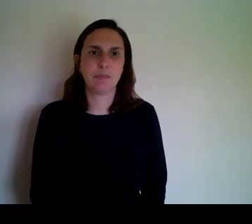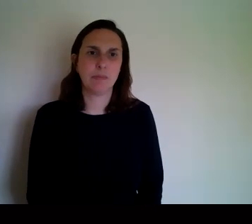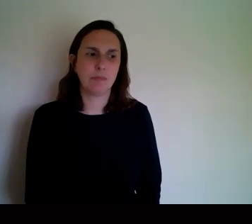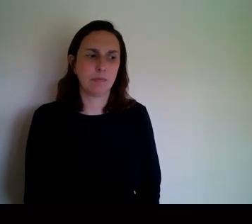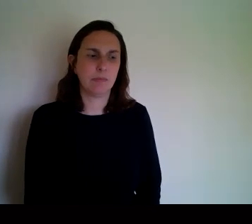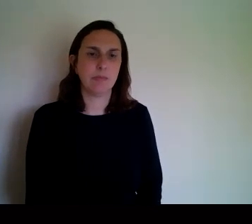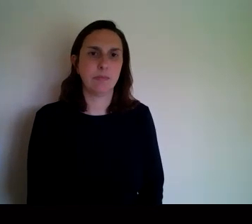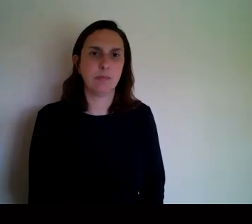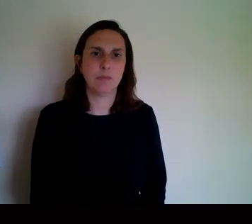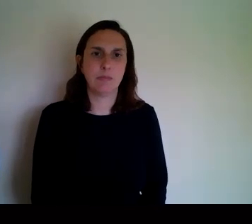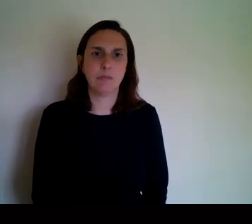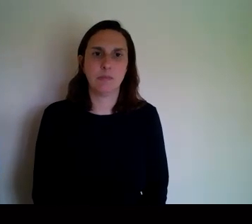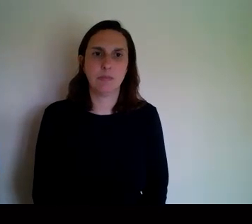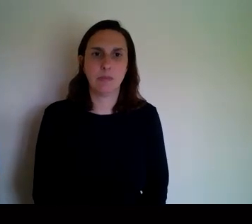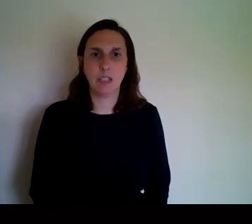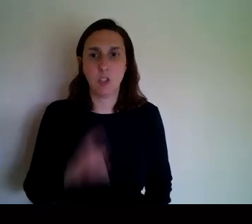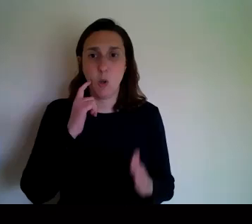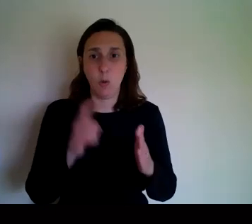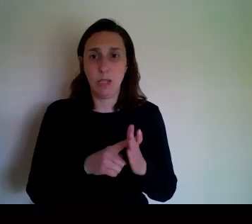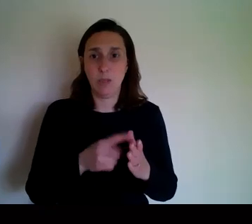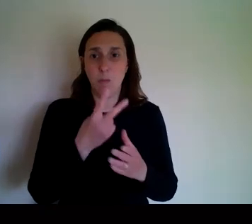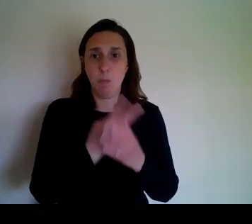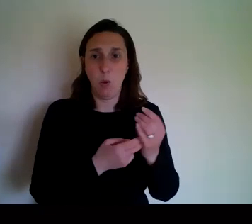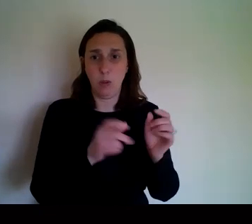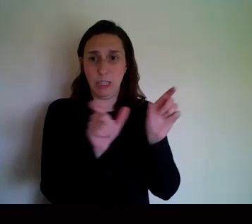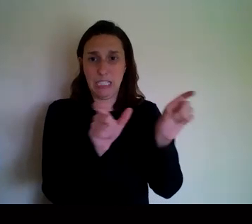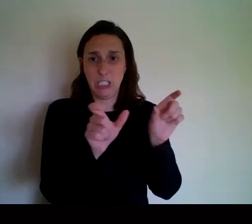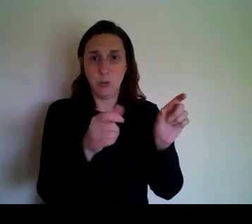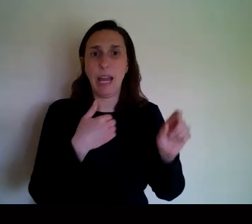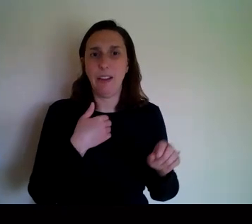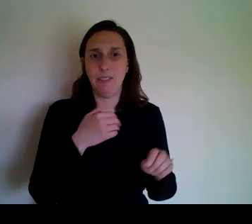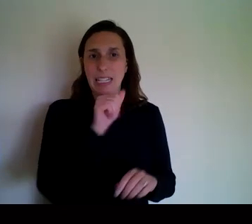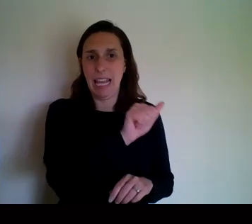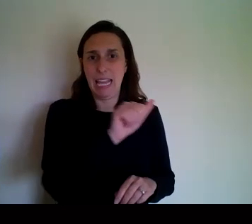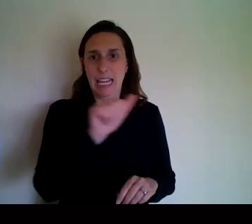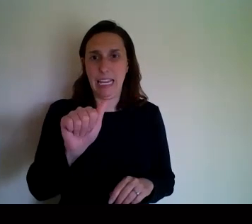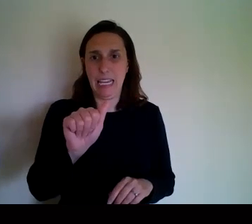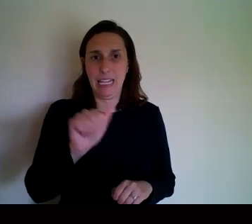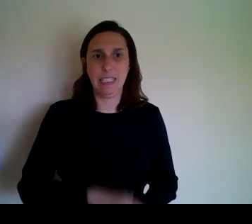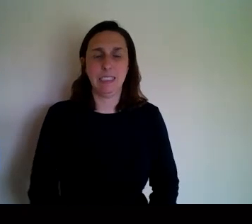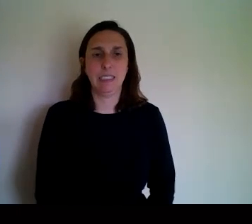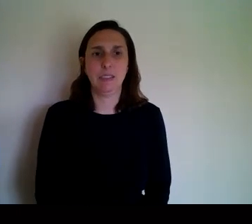these have an A in them. So I can pull out an A.